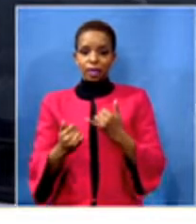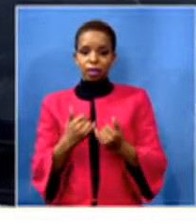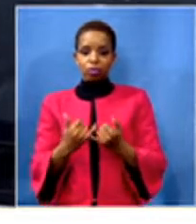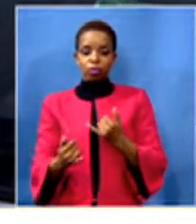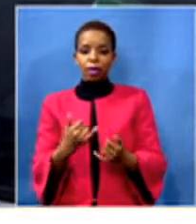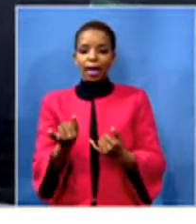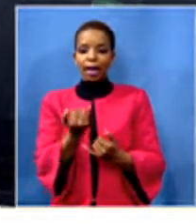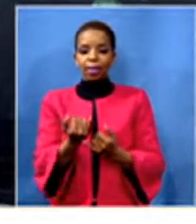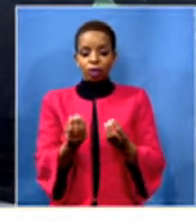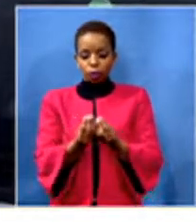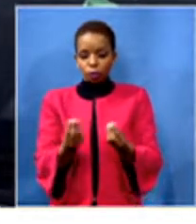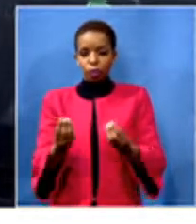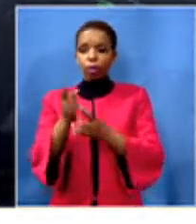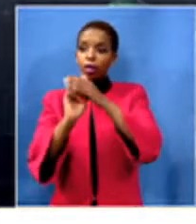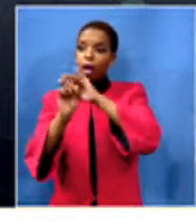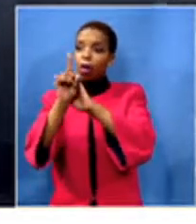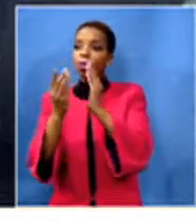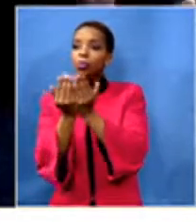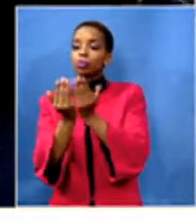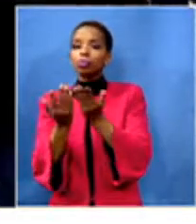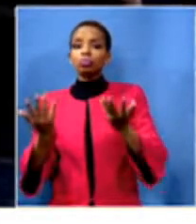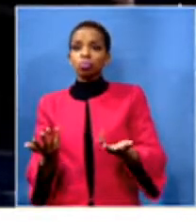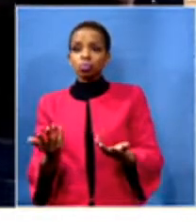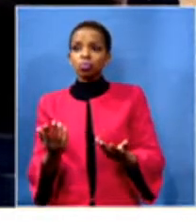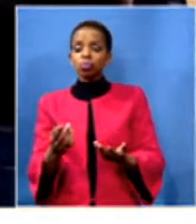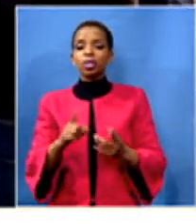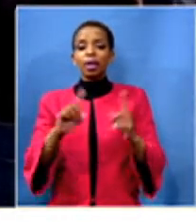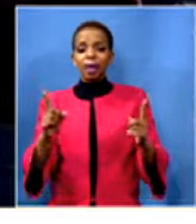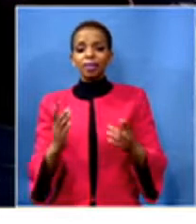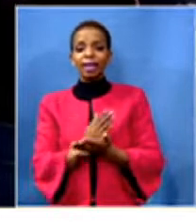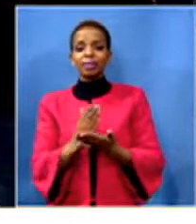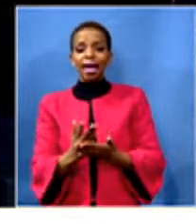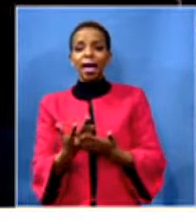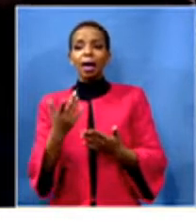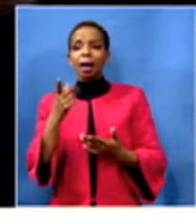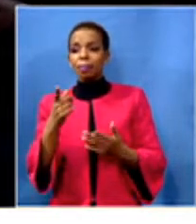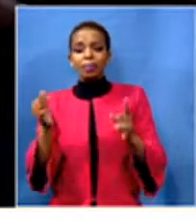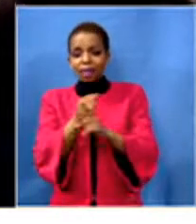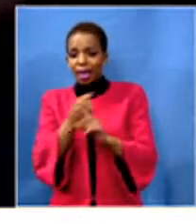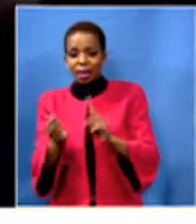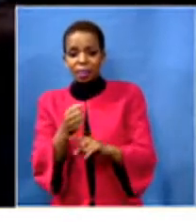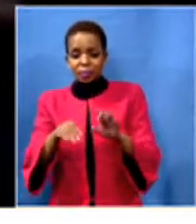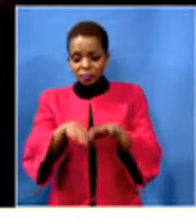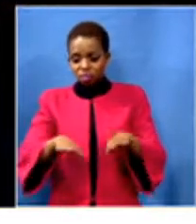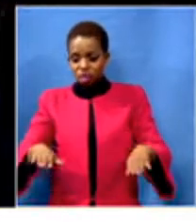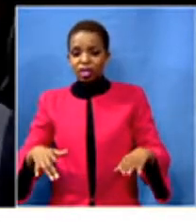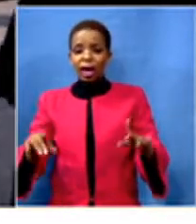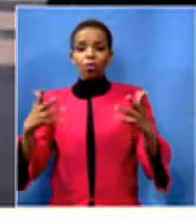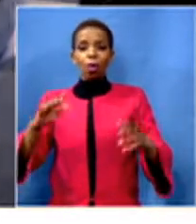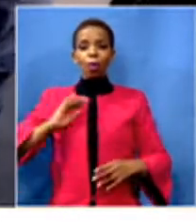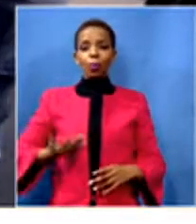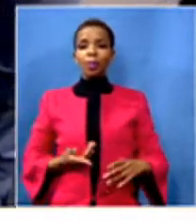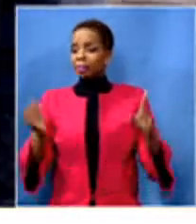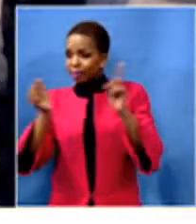schools and also talk about the symptoms of child abuse and women abuse and also the procedure that need to be followed. Those